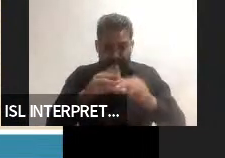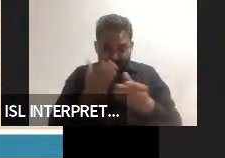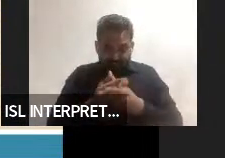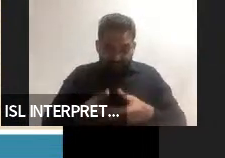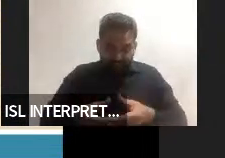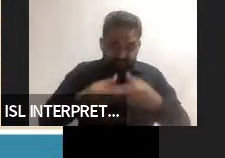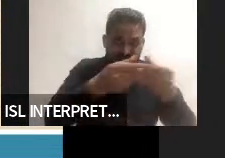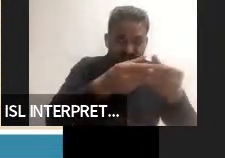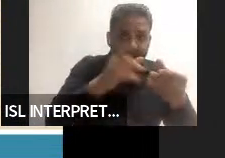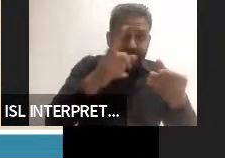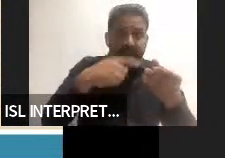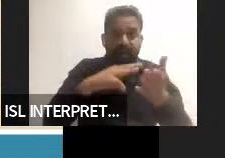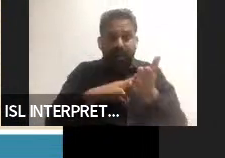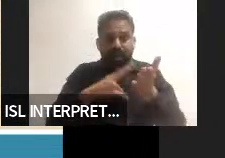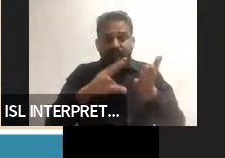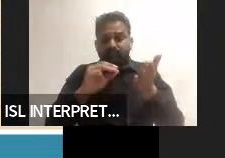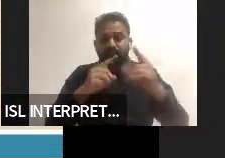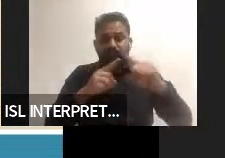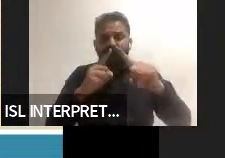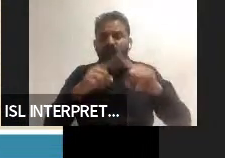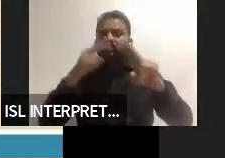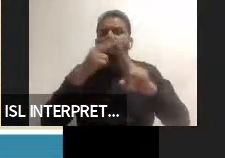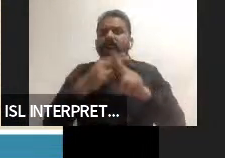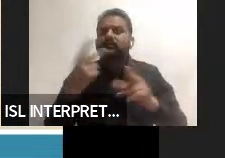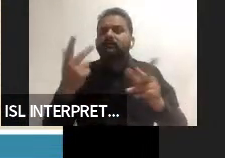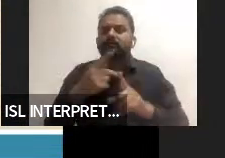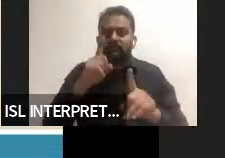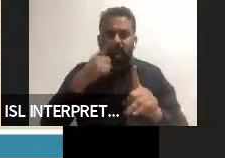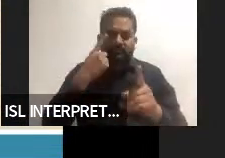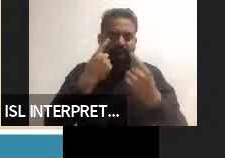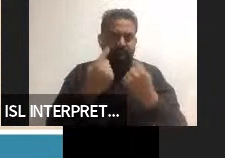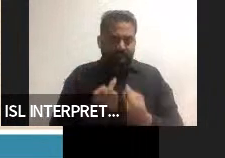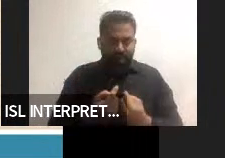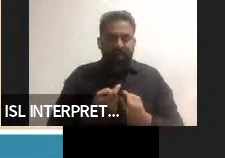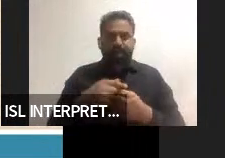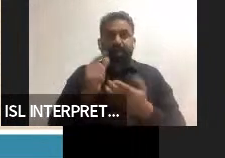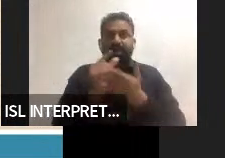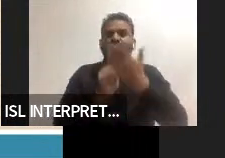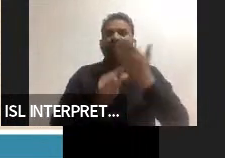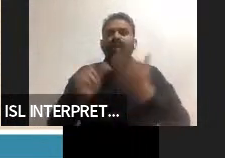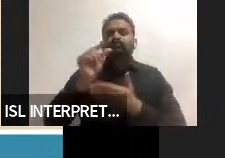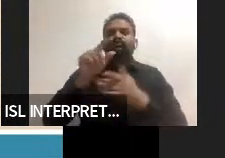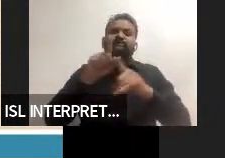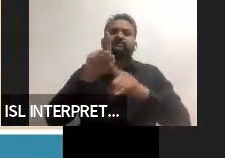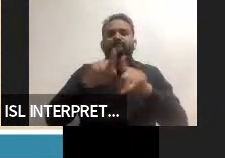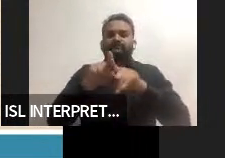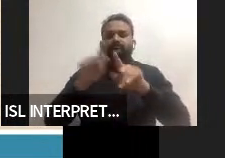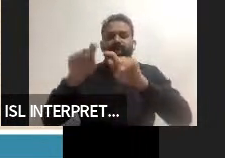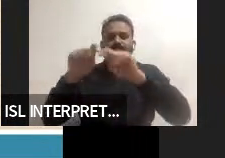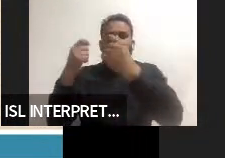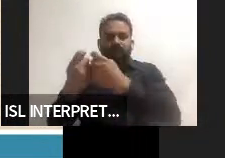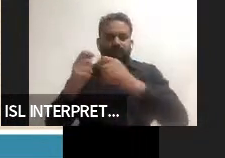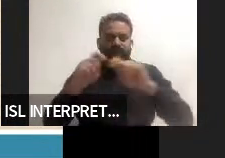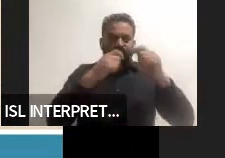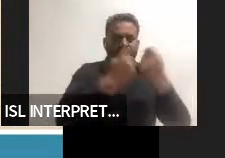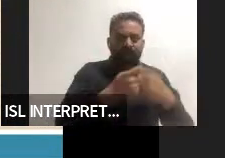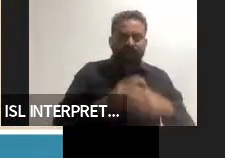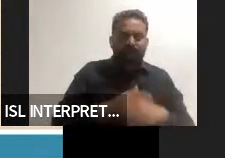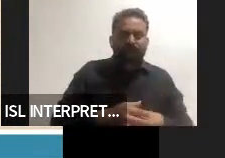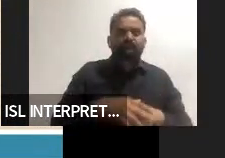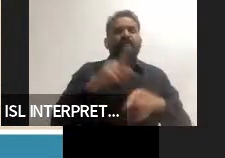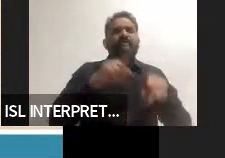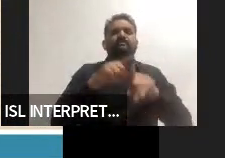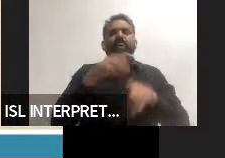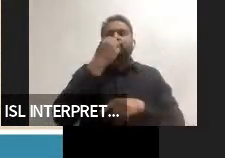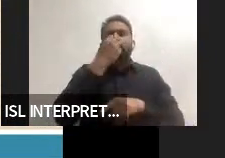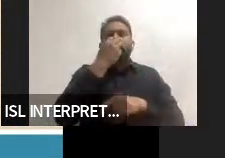moot. What happens is the one university sends 2 teams, one in Vienna and one in Hong Kong, say for